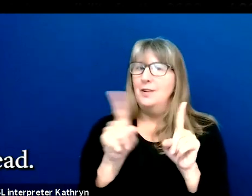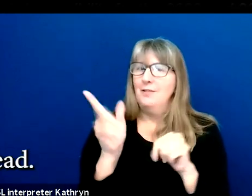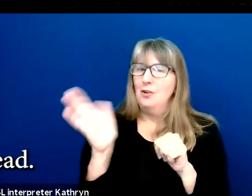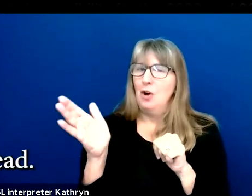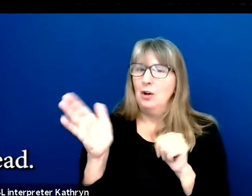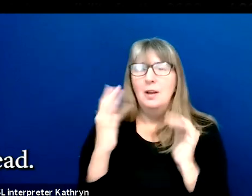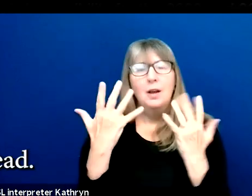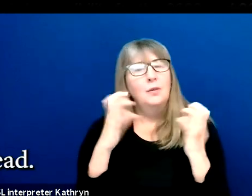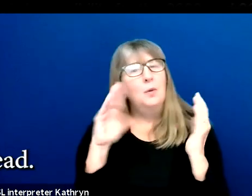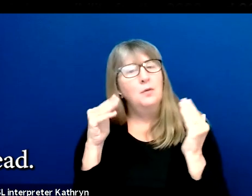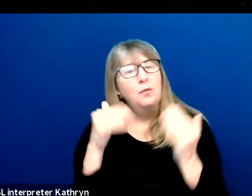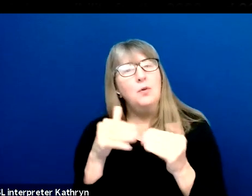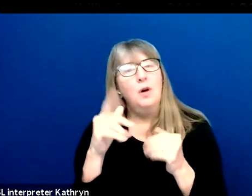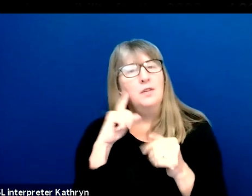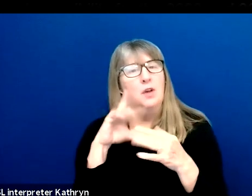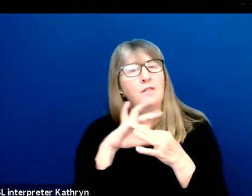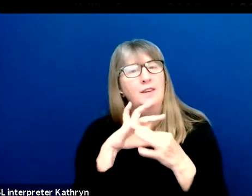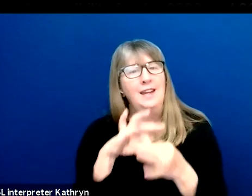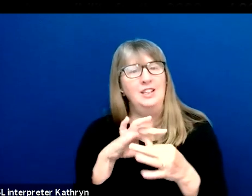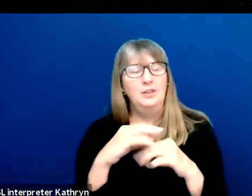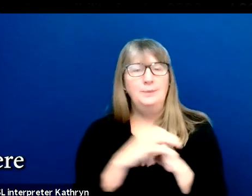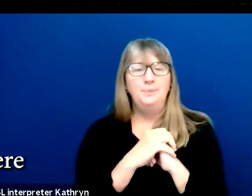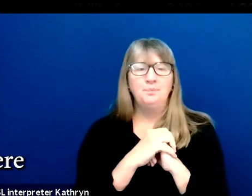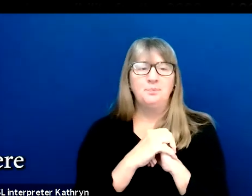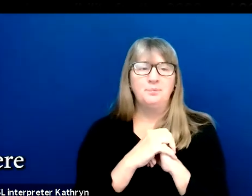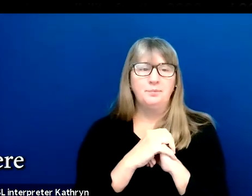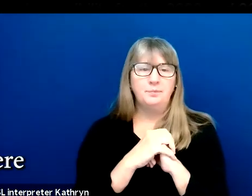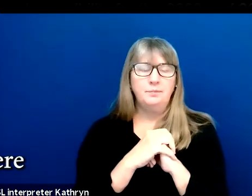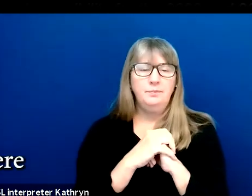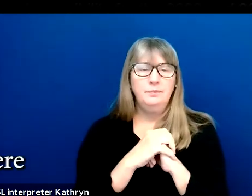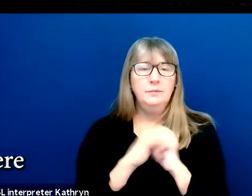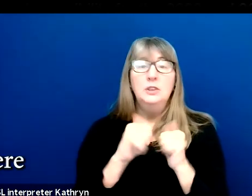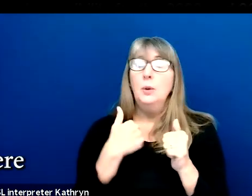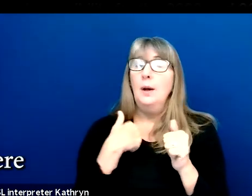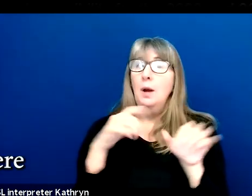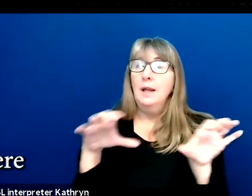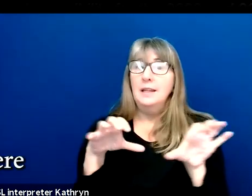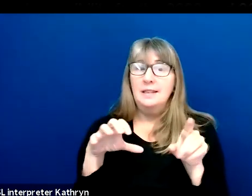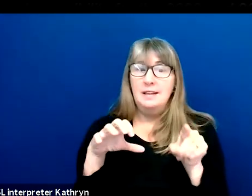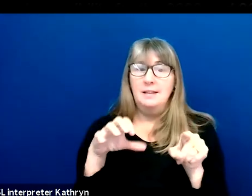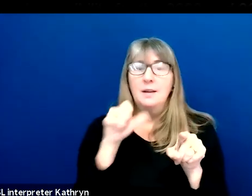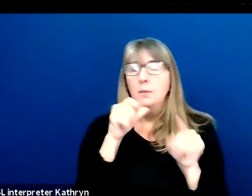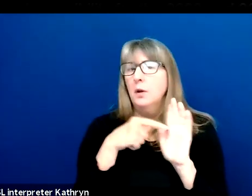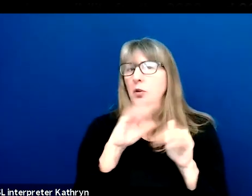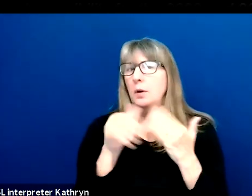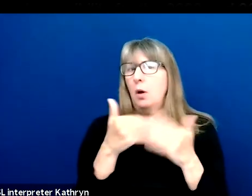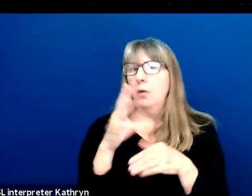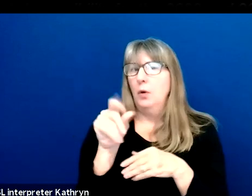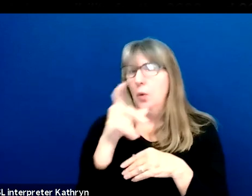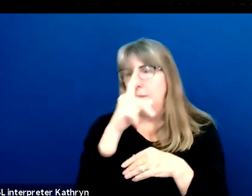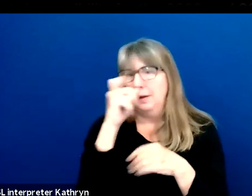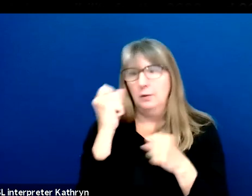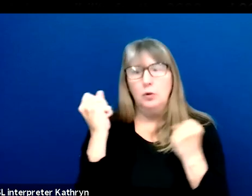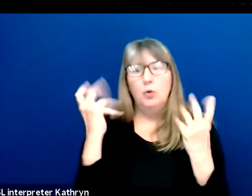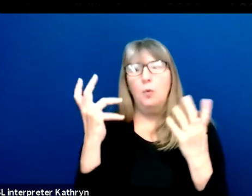about how I made the sonification instead. So the way I did this, and I'm not showing all of the code here because there's too much of it,